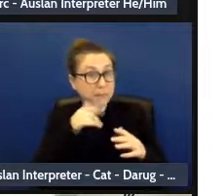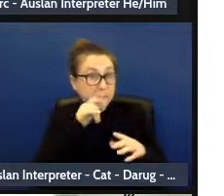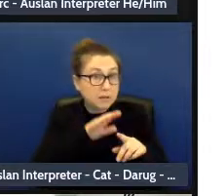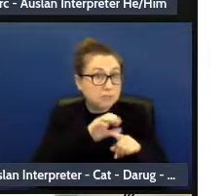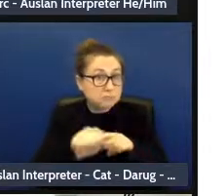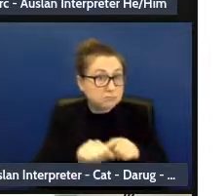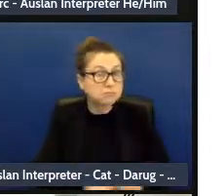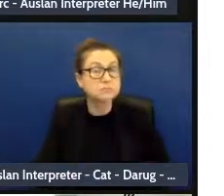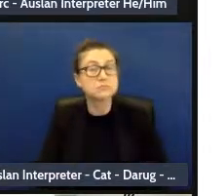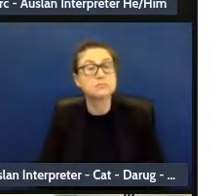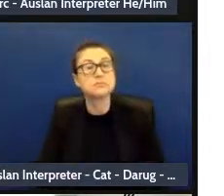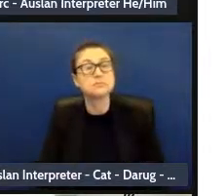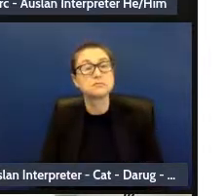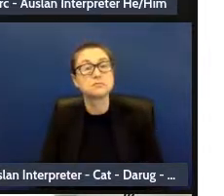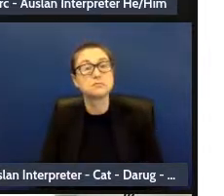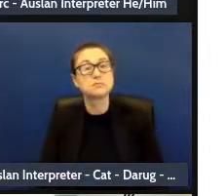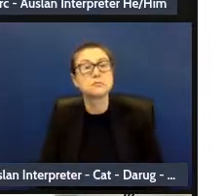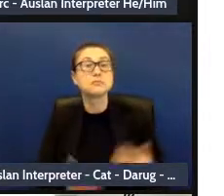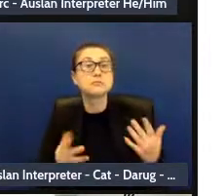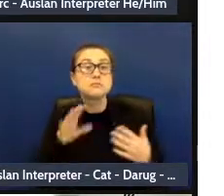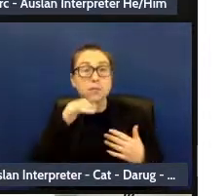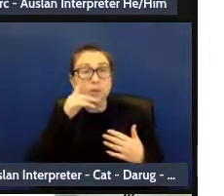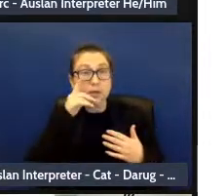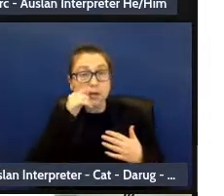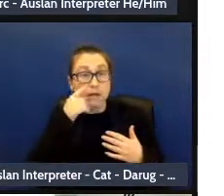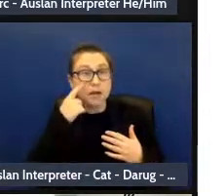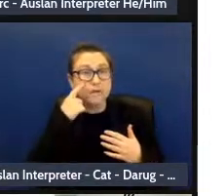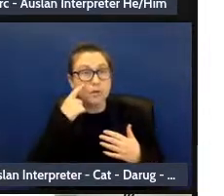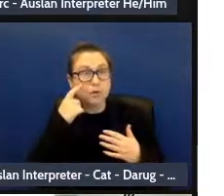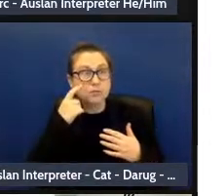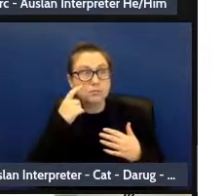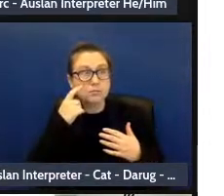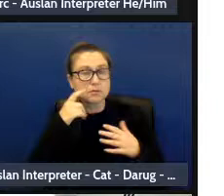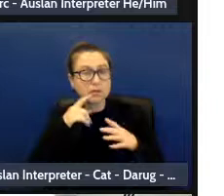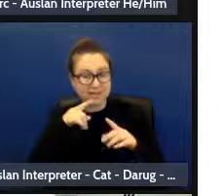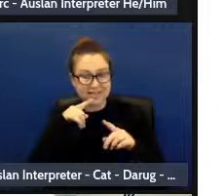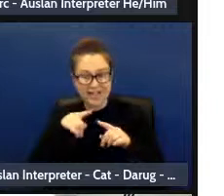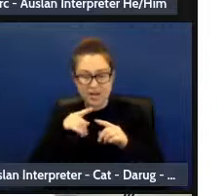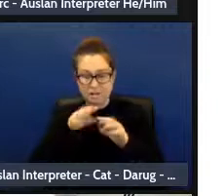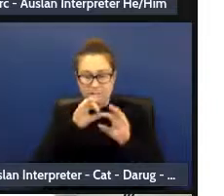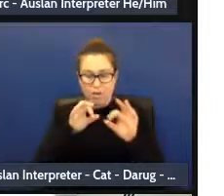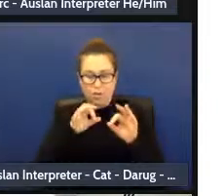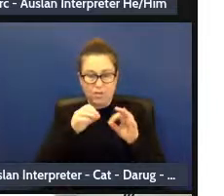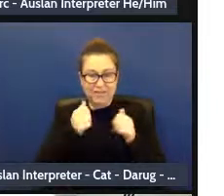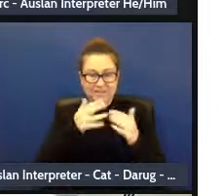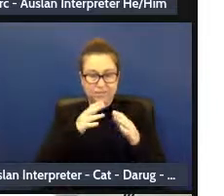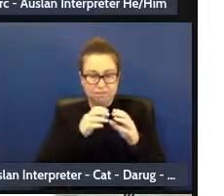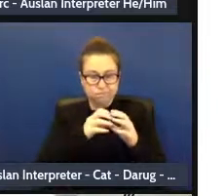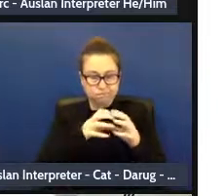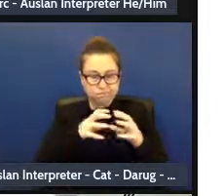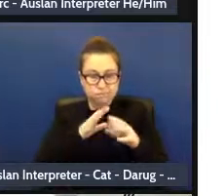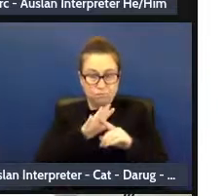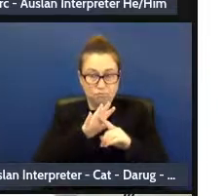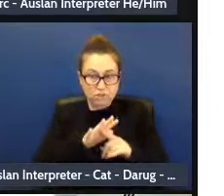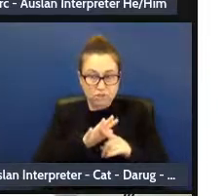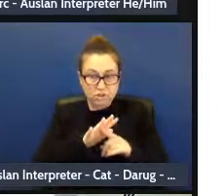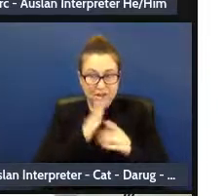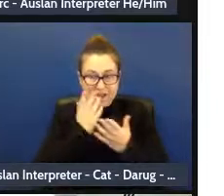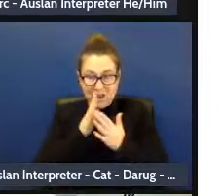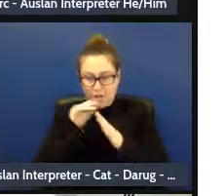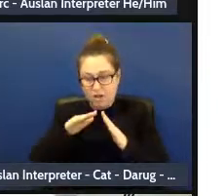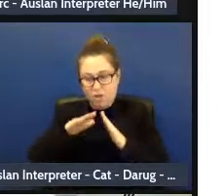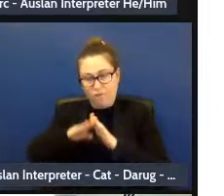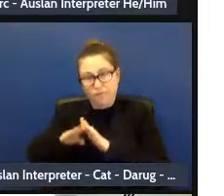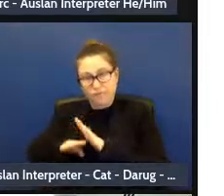might help us look at ways we can prevent the release of the pressure rising molecule, which would prevent the pressure